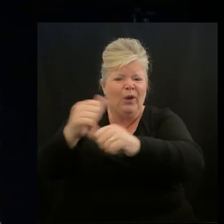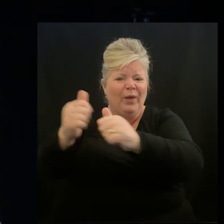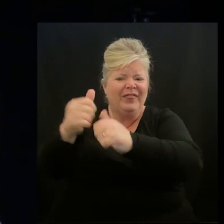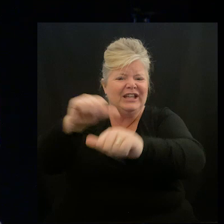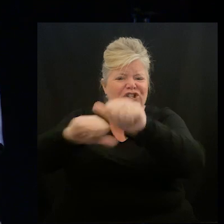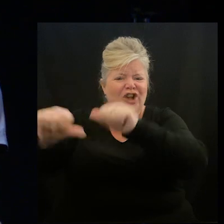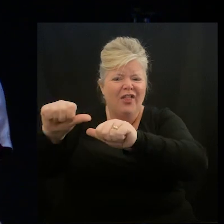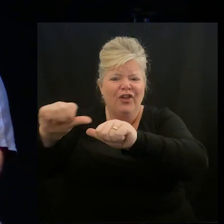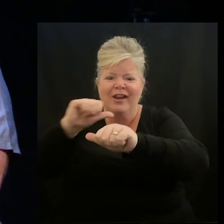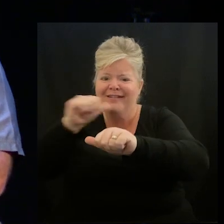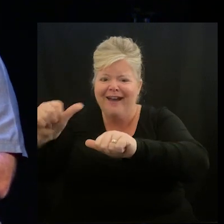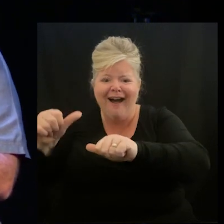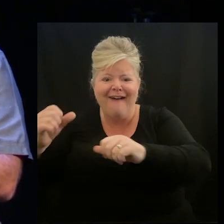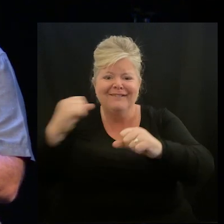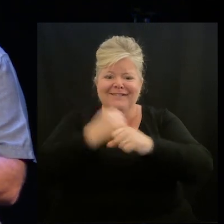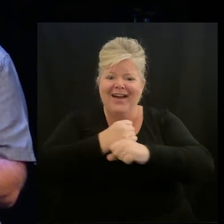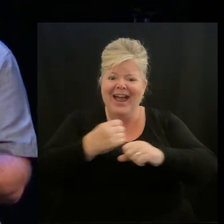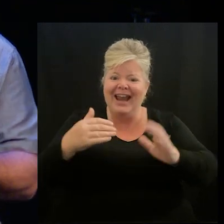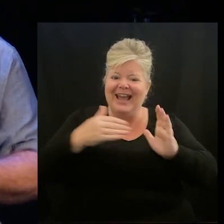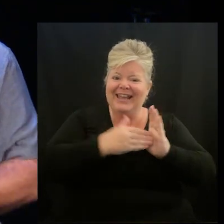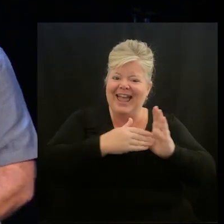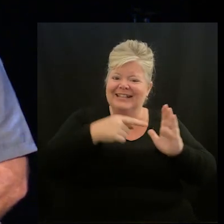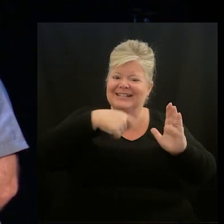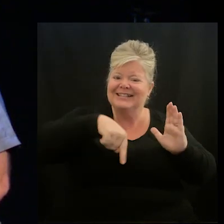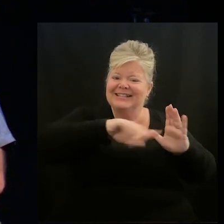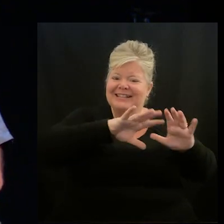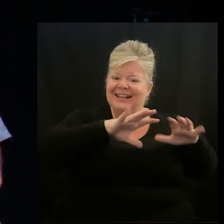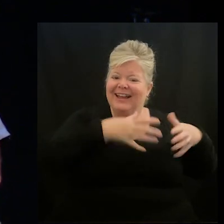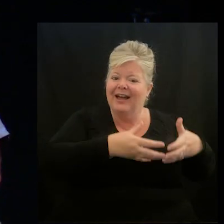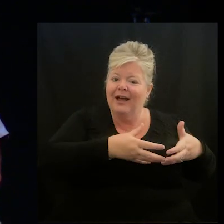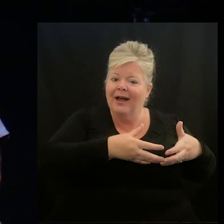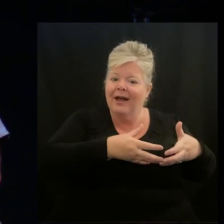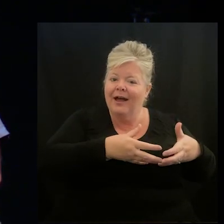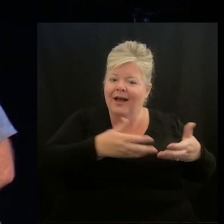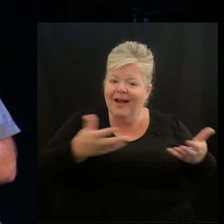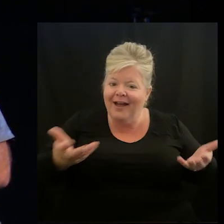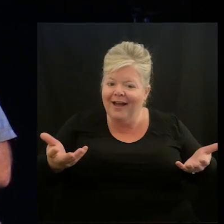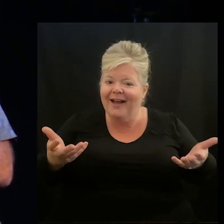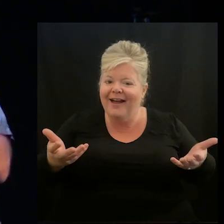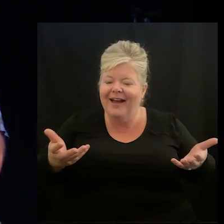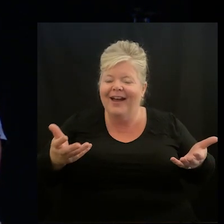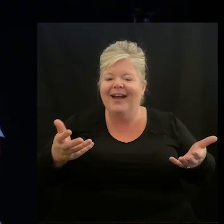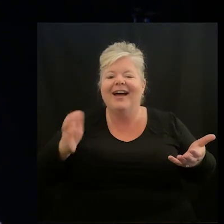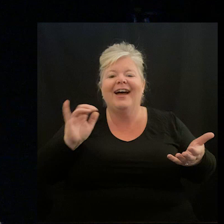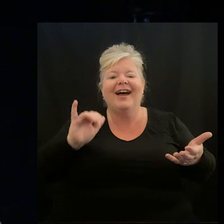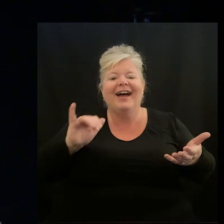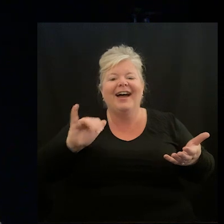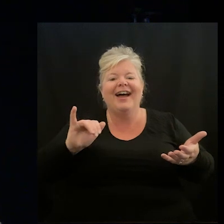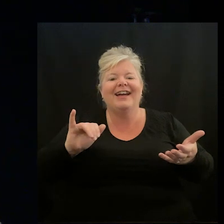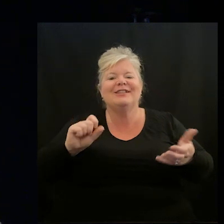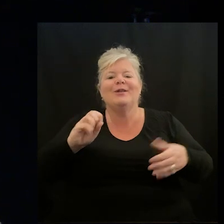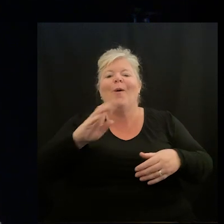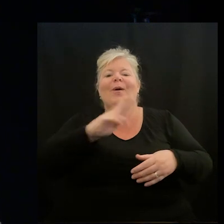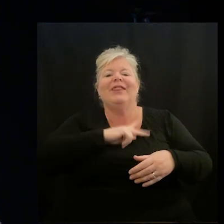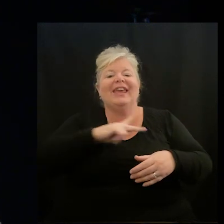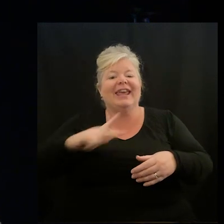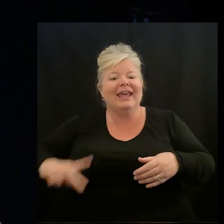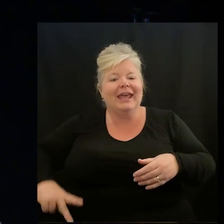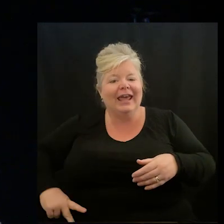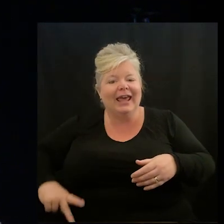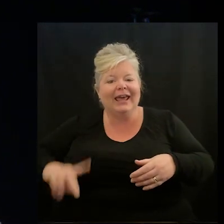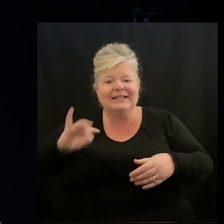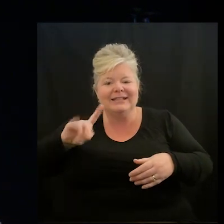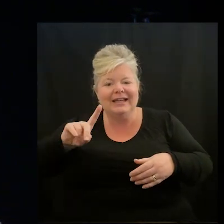So it was the word of God and it was the worship of God that happened as Jehoshaphat came up with this